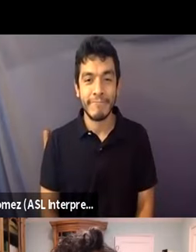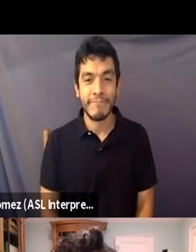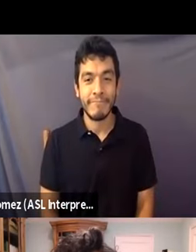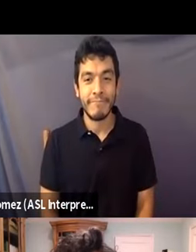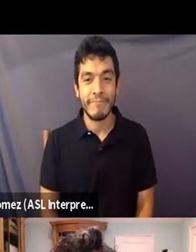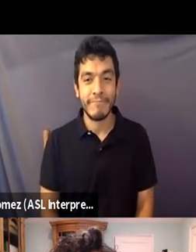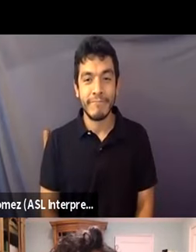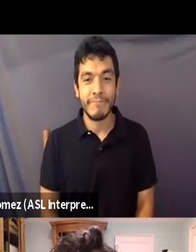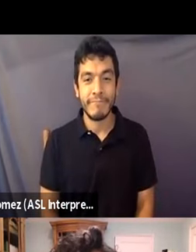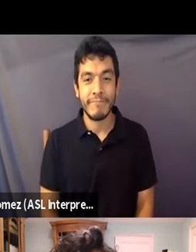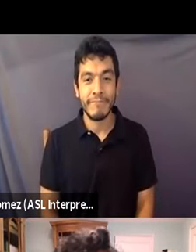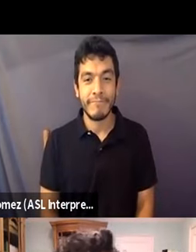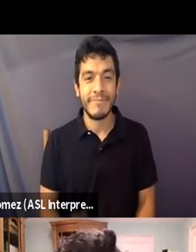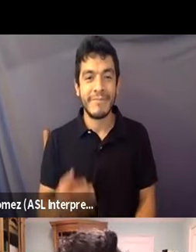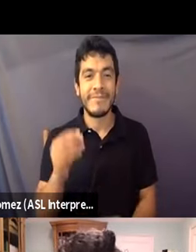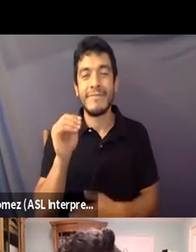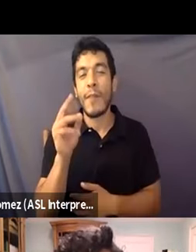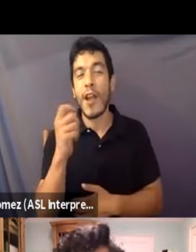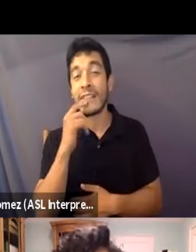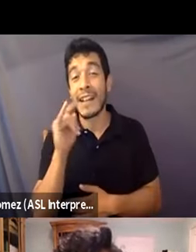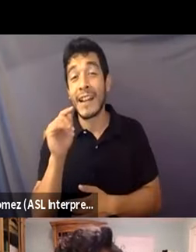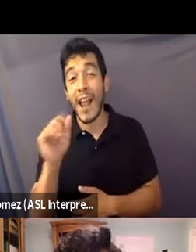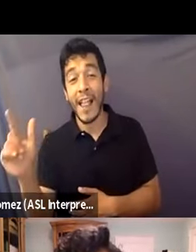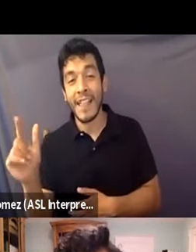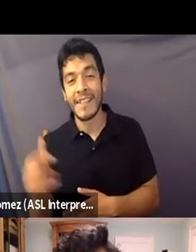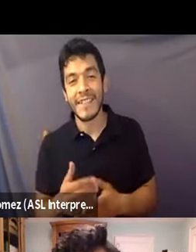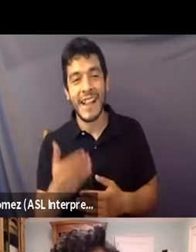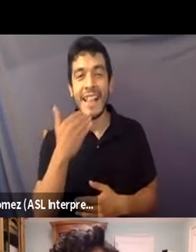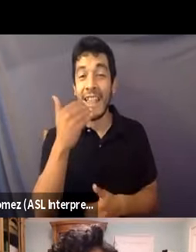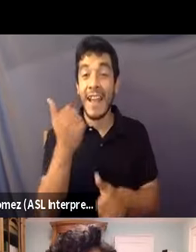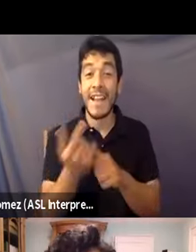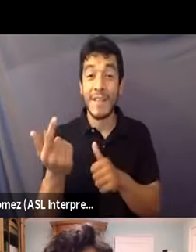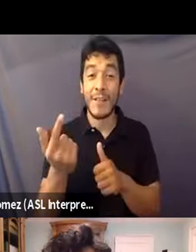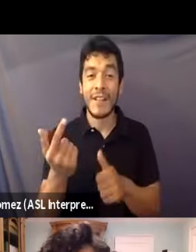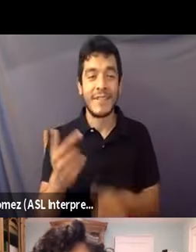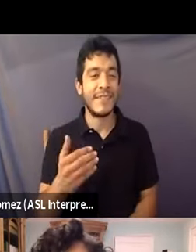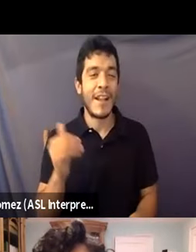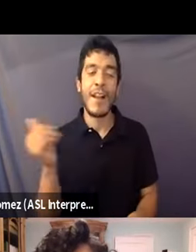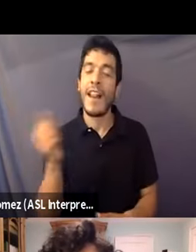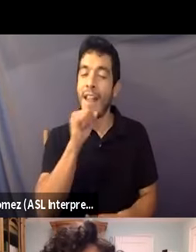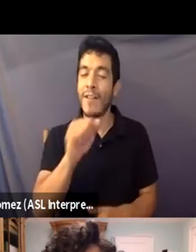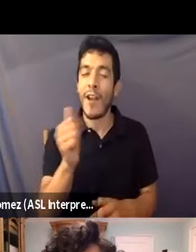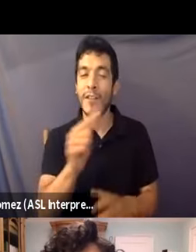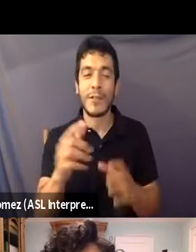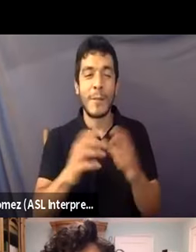Marge said it all. Thank you, everybody. You all so much. Appreciate it.